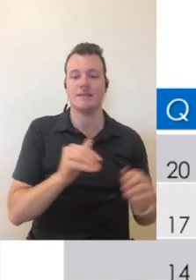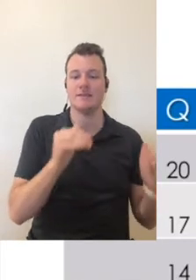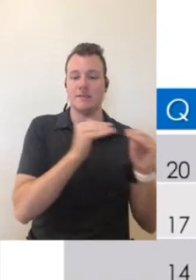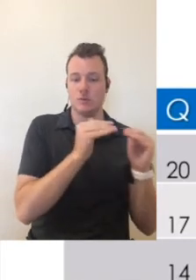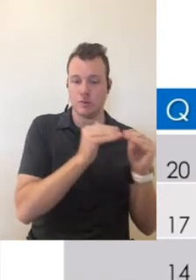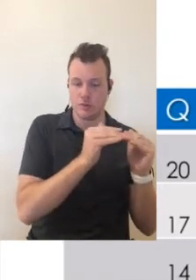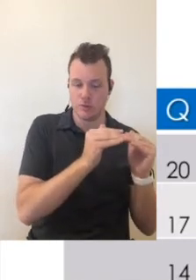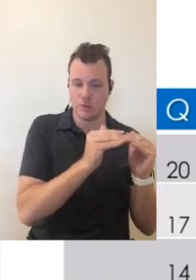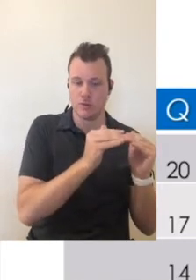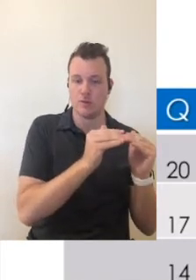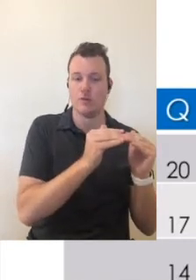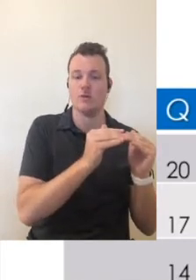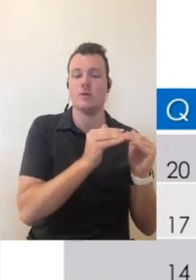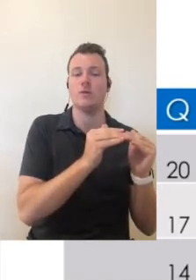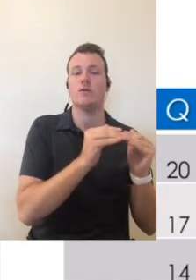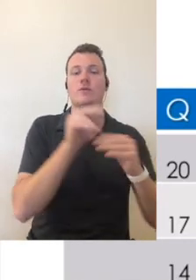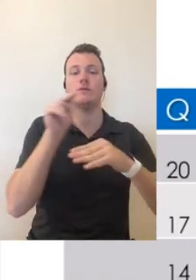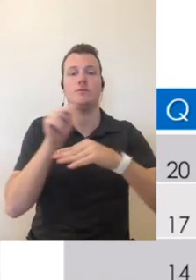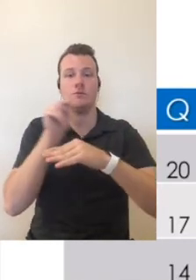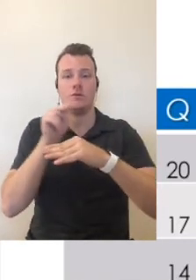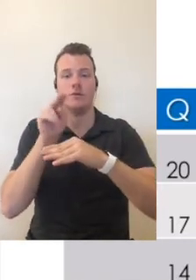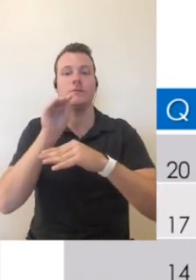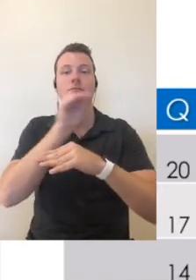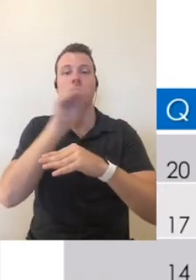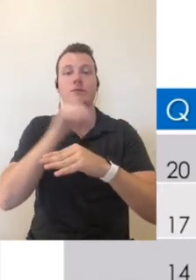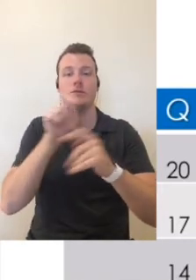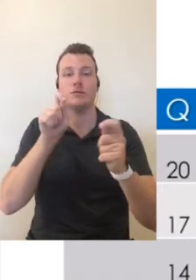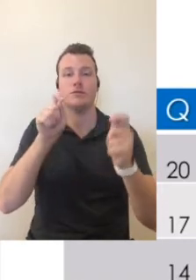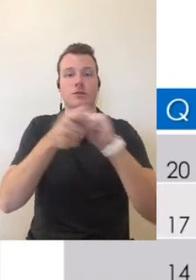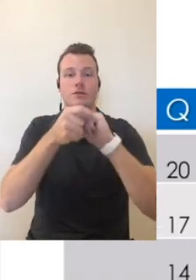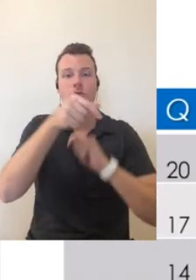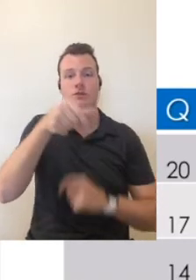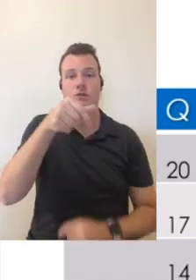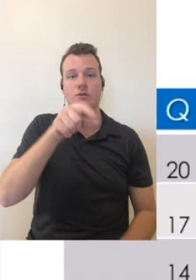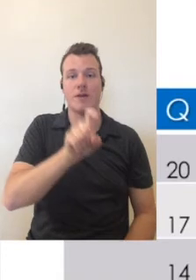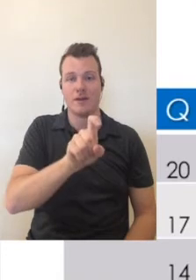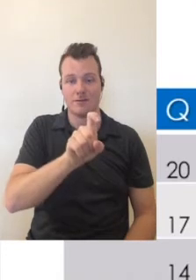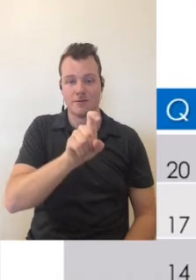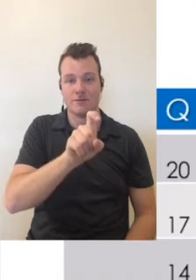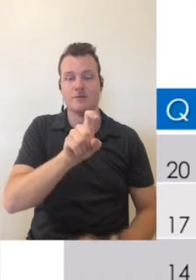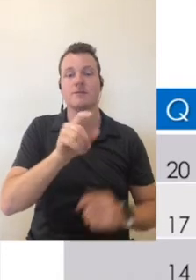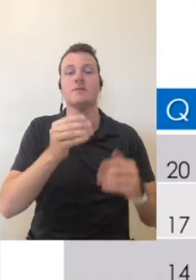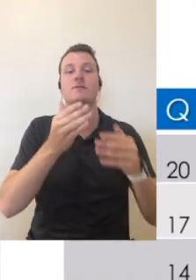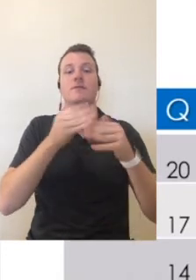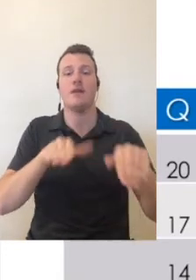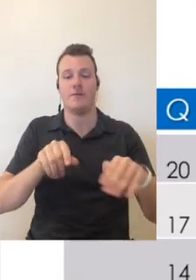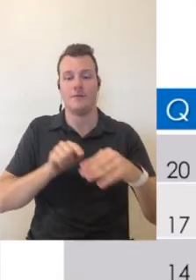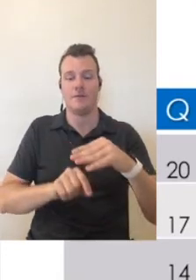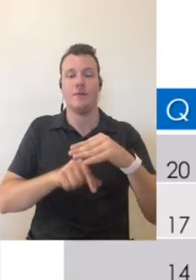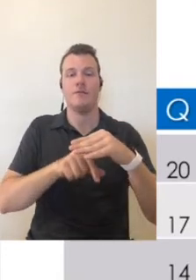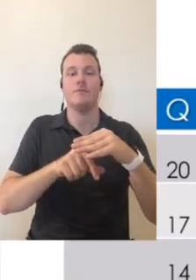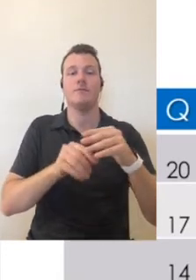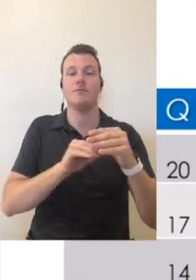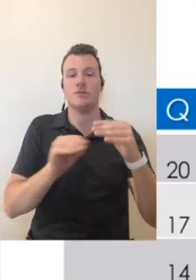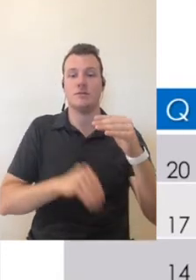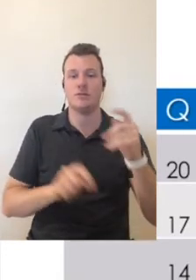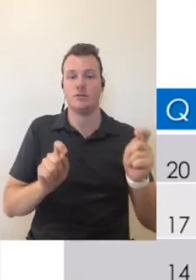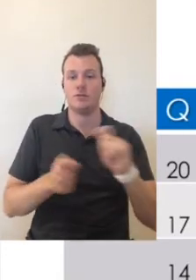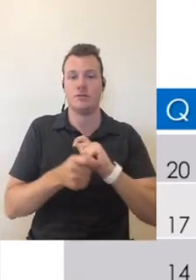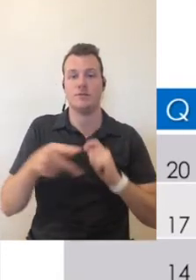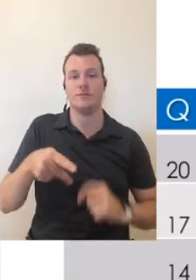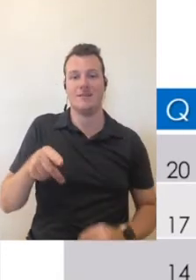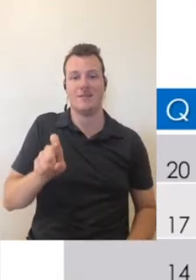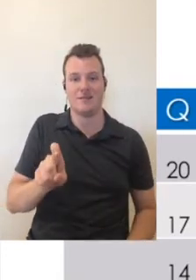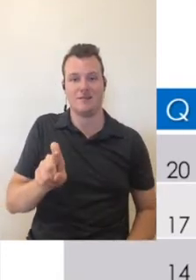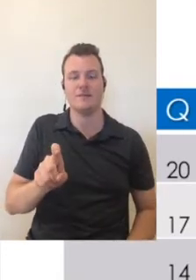elasticity equals, and then in the numerator, we have the percentage change of QX over the percentage